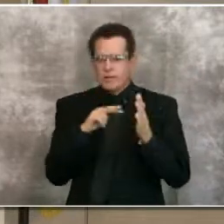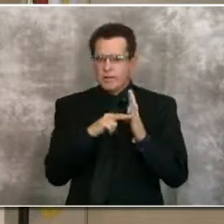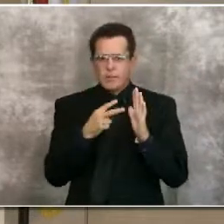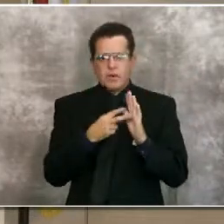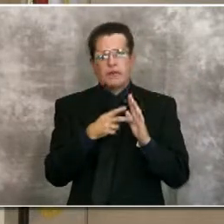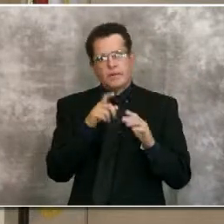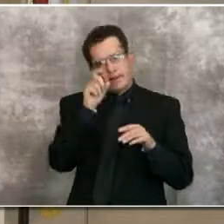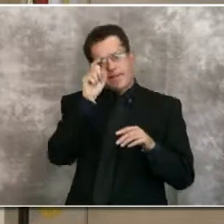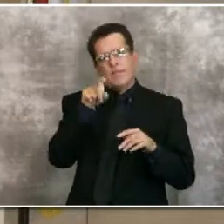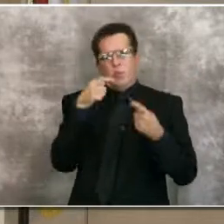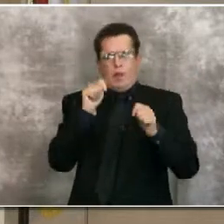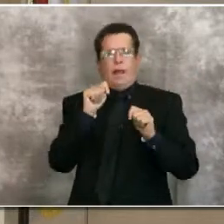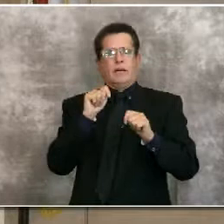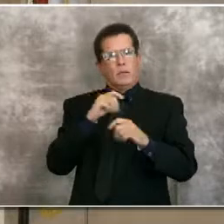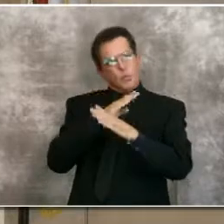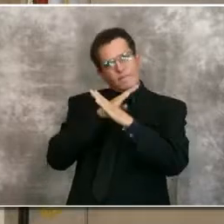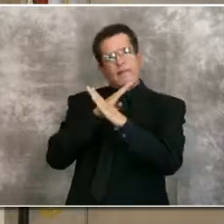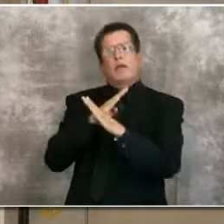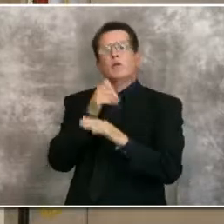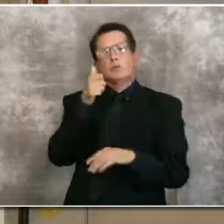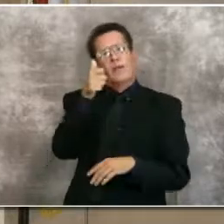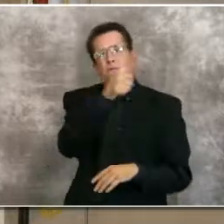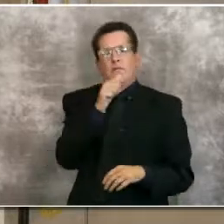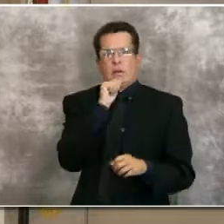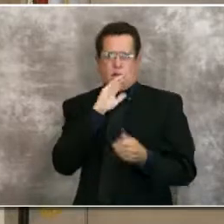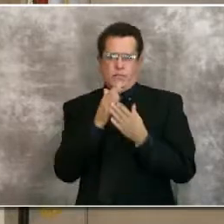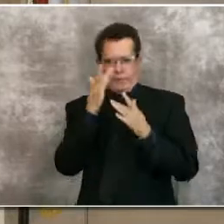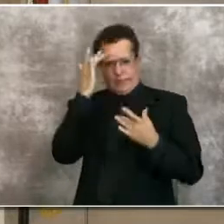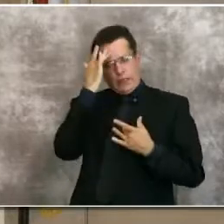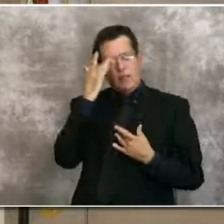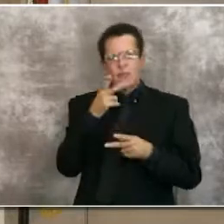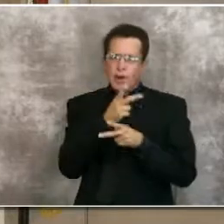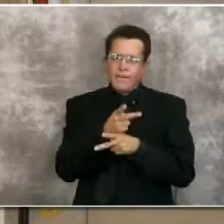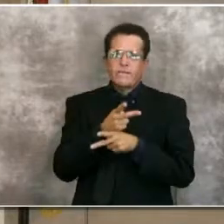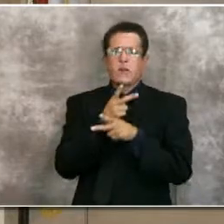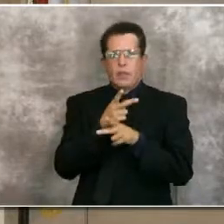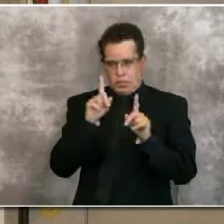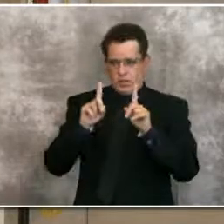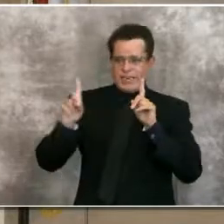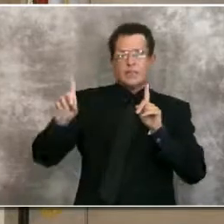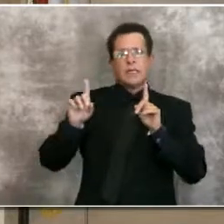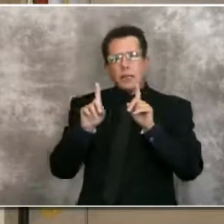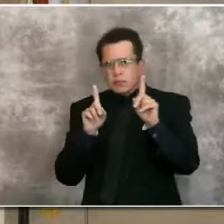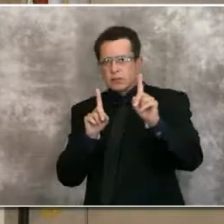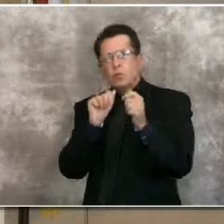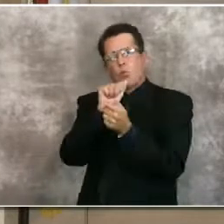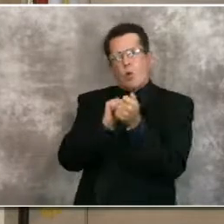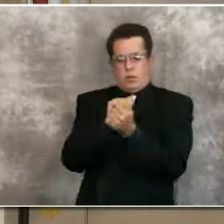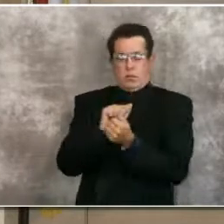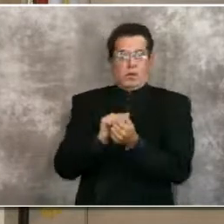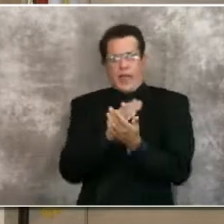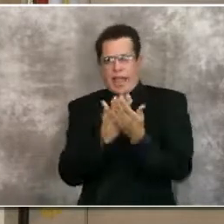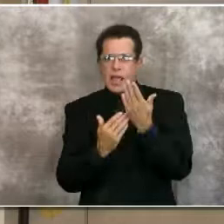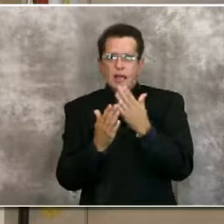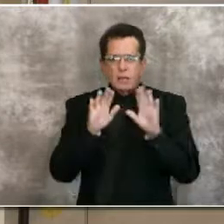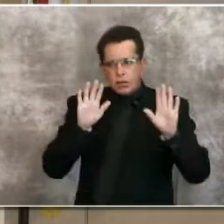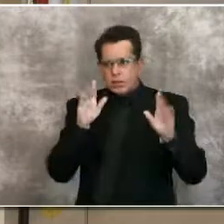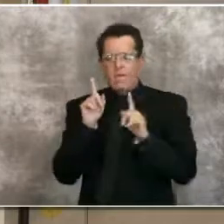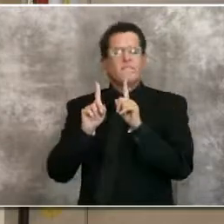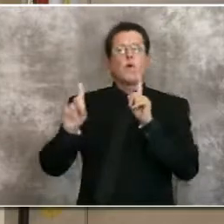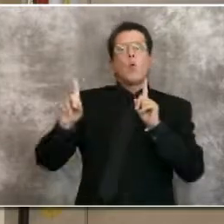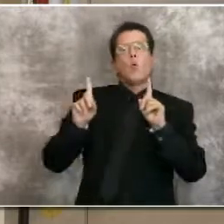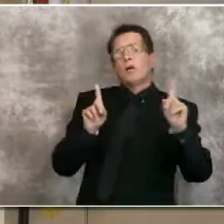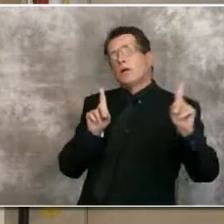the things to prevent illness, such as distancing and hand hygiene and wearing masks and avoiding